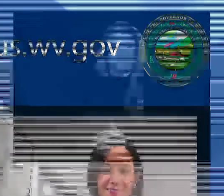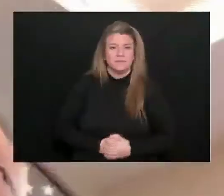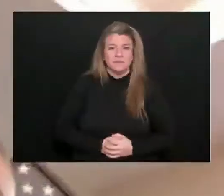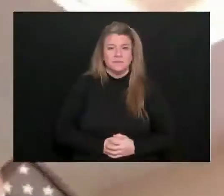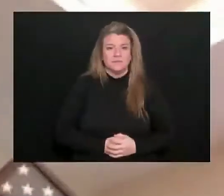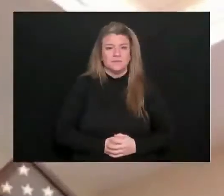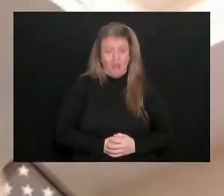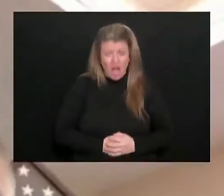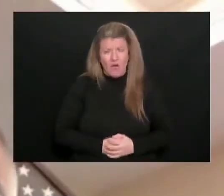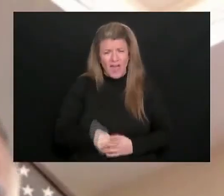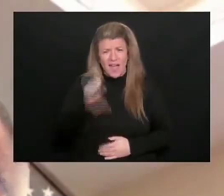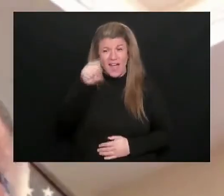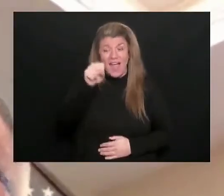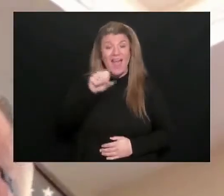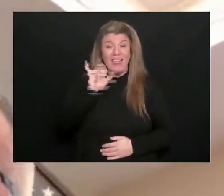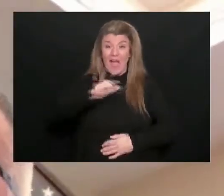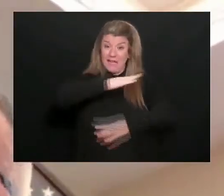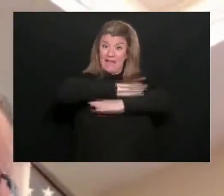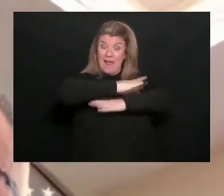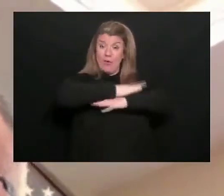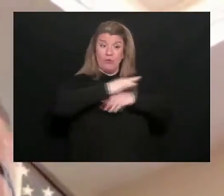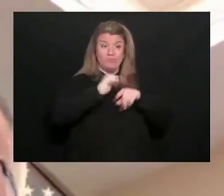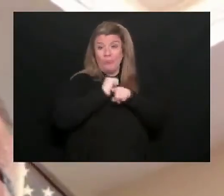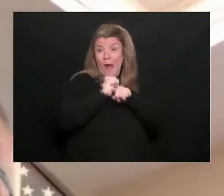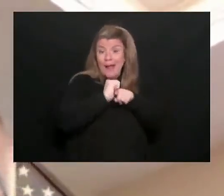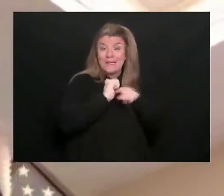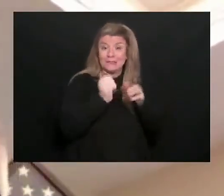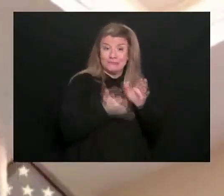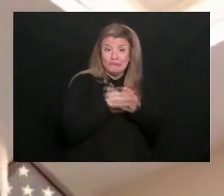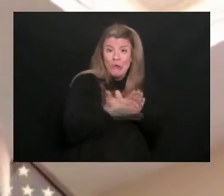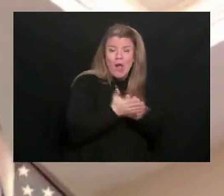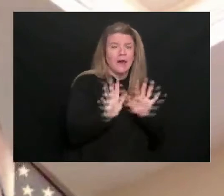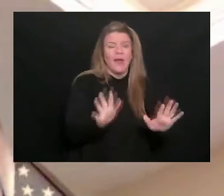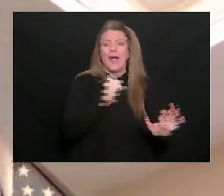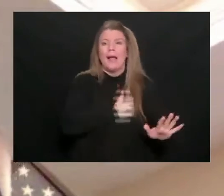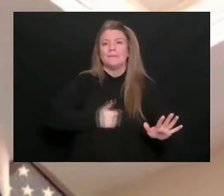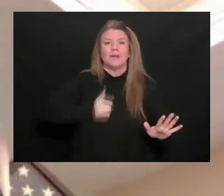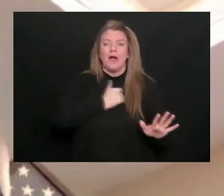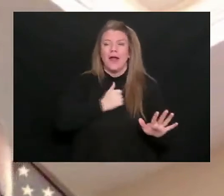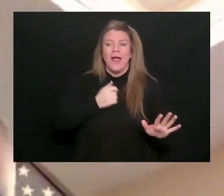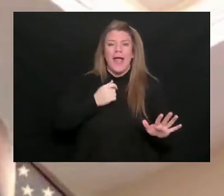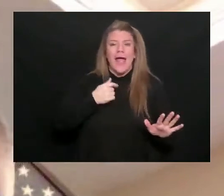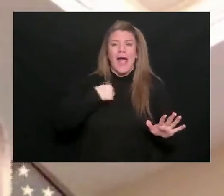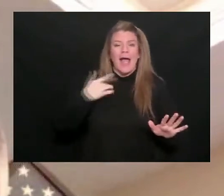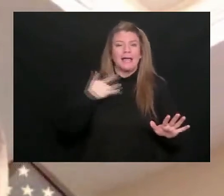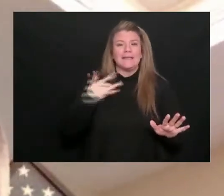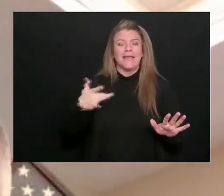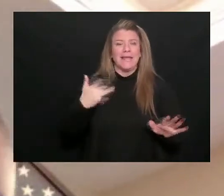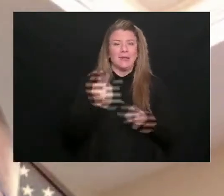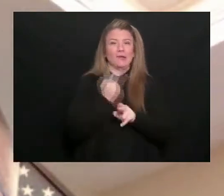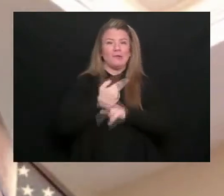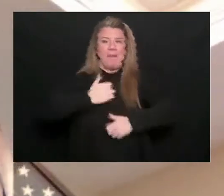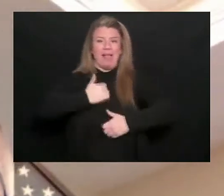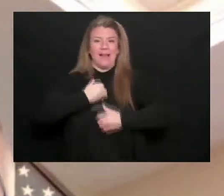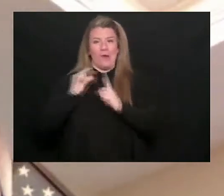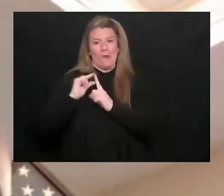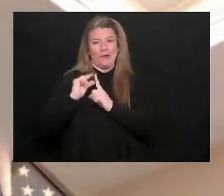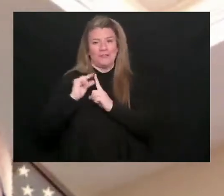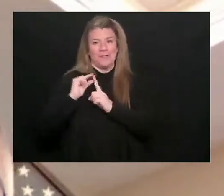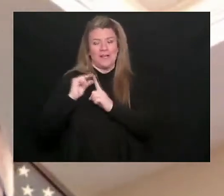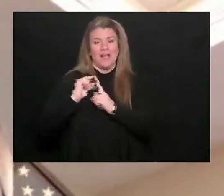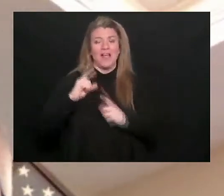Yes, sir, Governor. So the tabletop exercise, apologize, tends to be a military term for